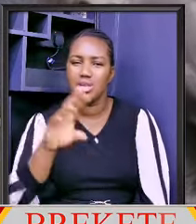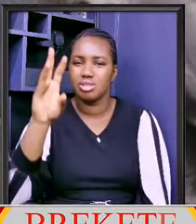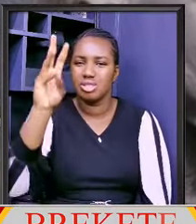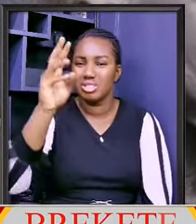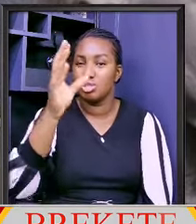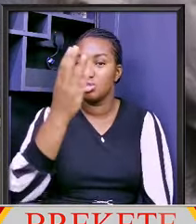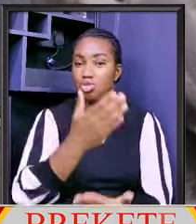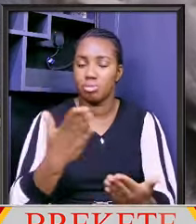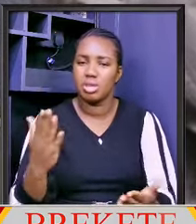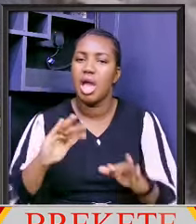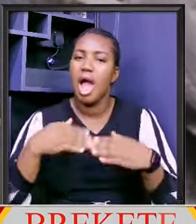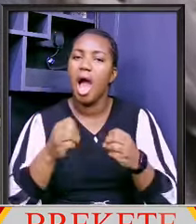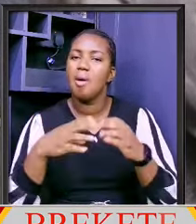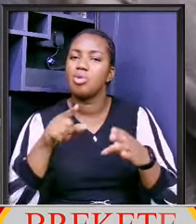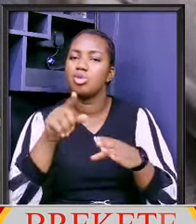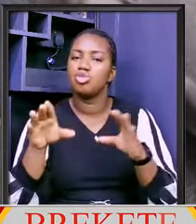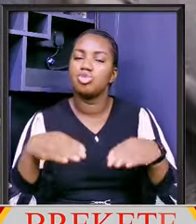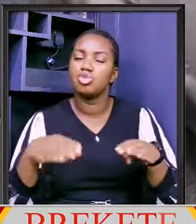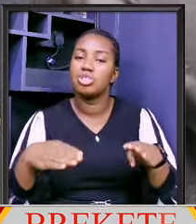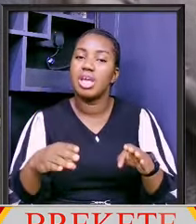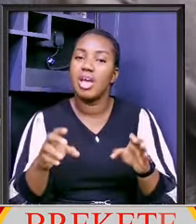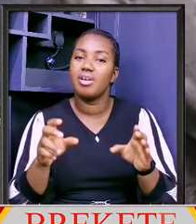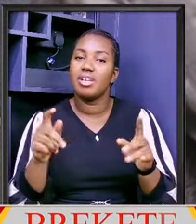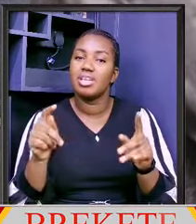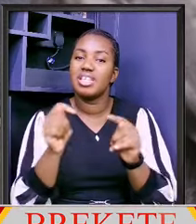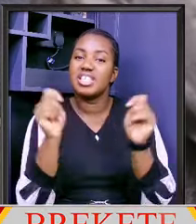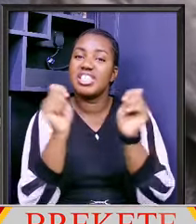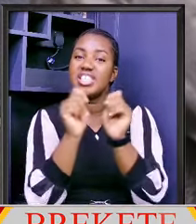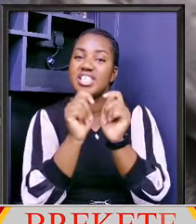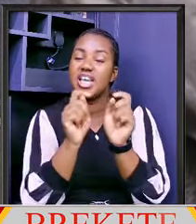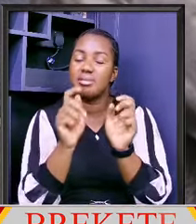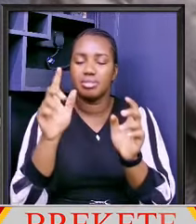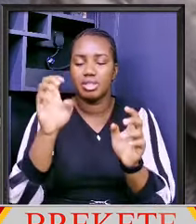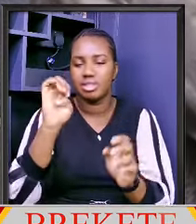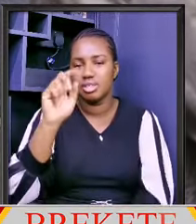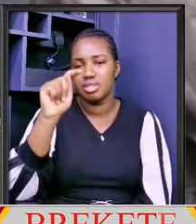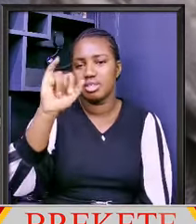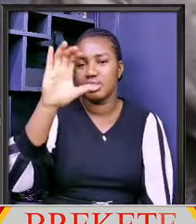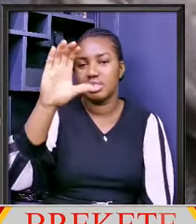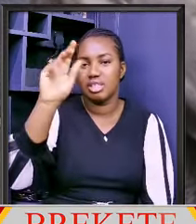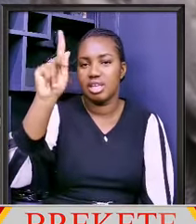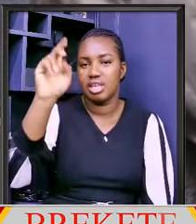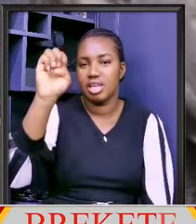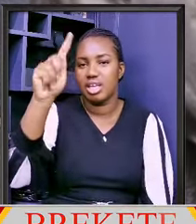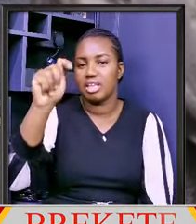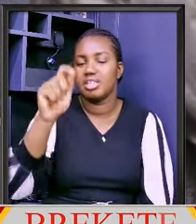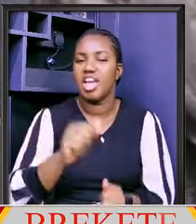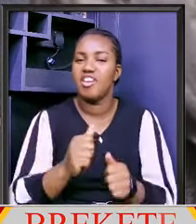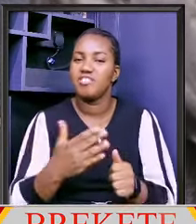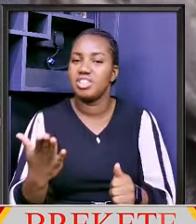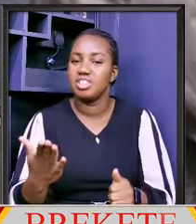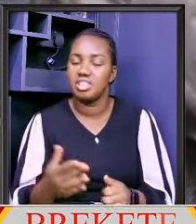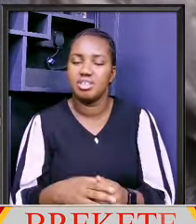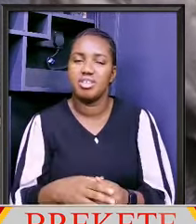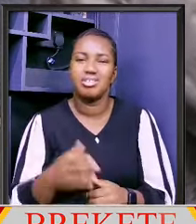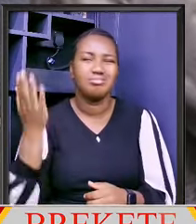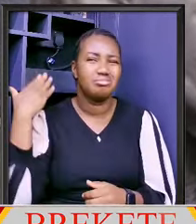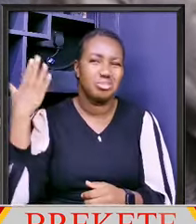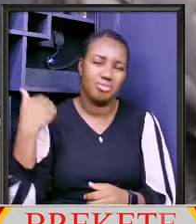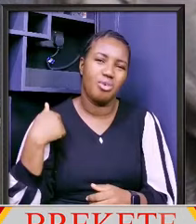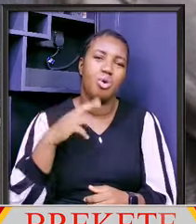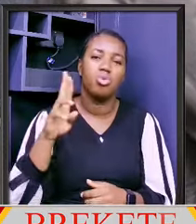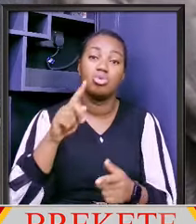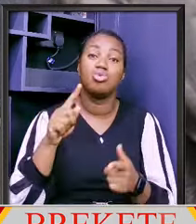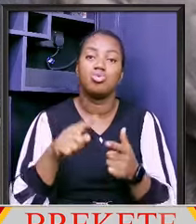much you know, they sell ticket every day? There, we used to sell ticket before, but now we are. You